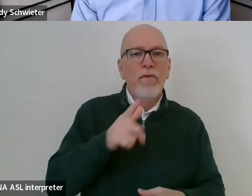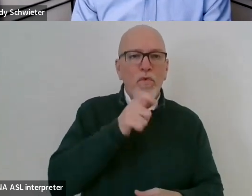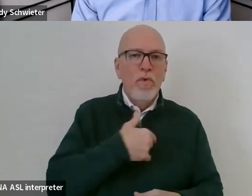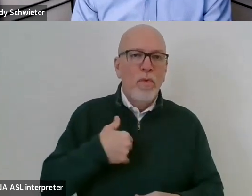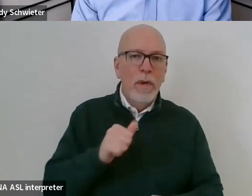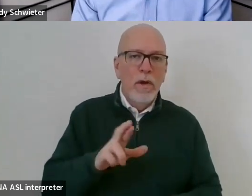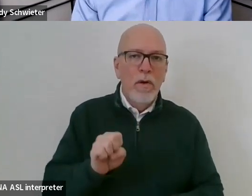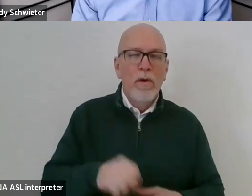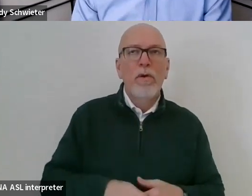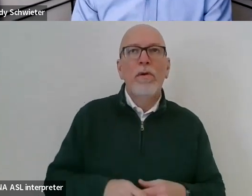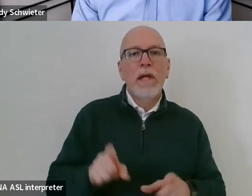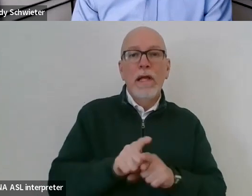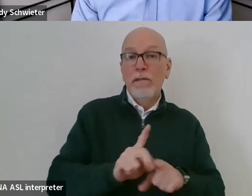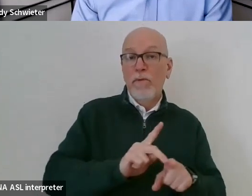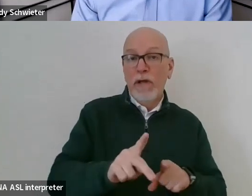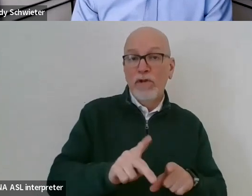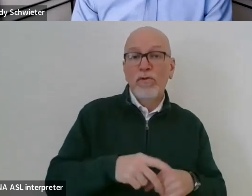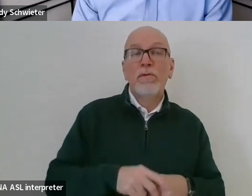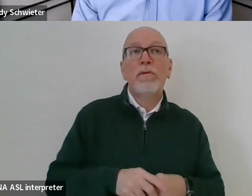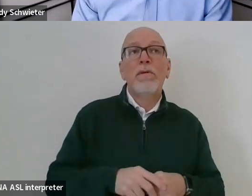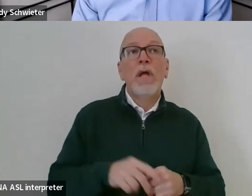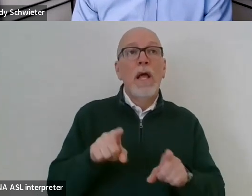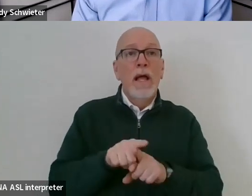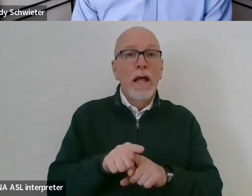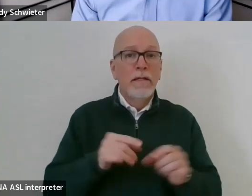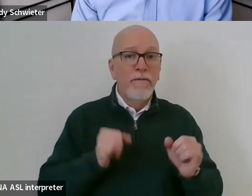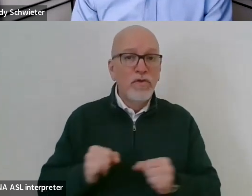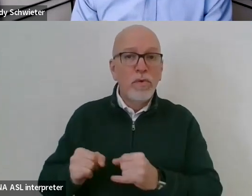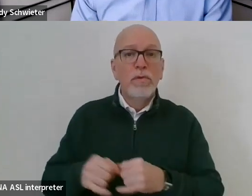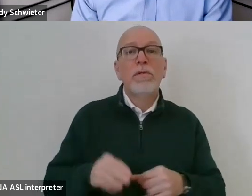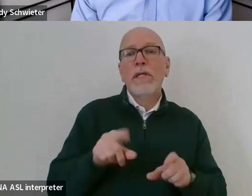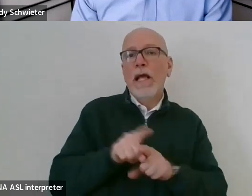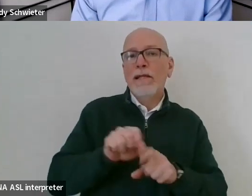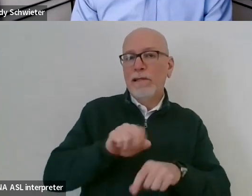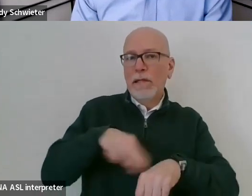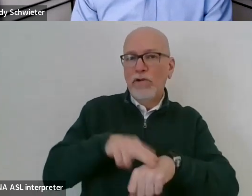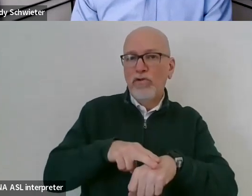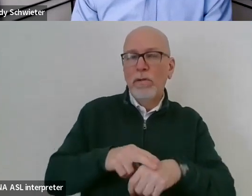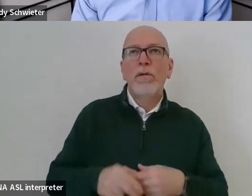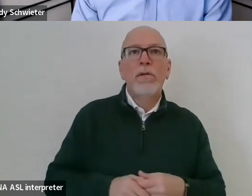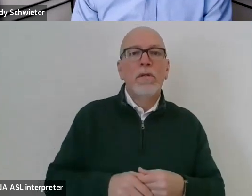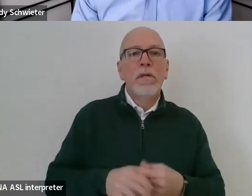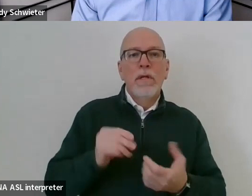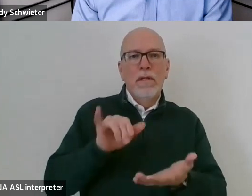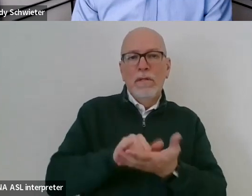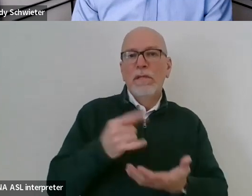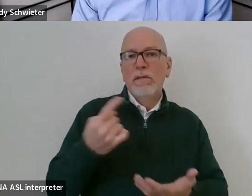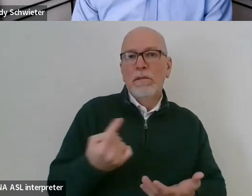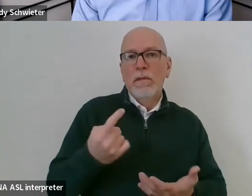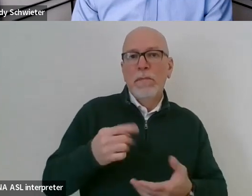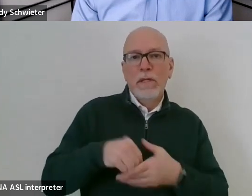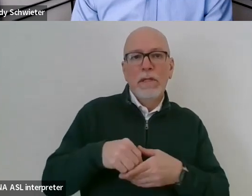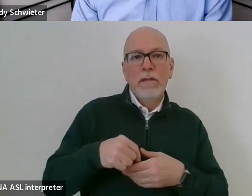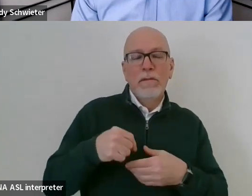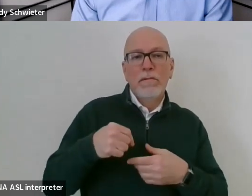are as professionals, as individuals, and as a nation. And that's something that in the last